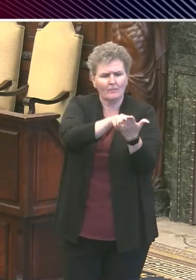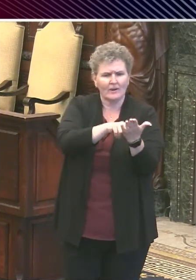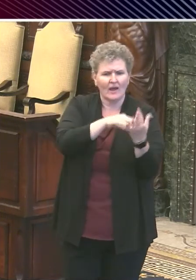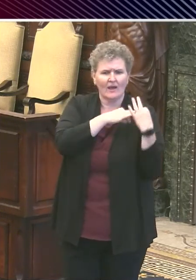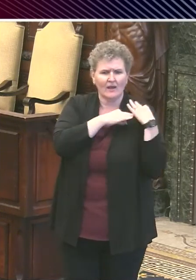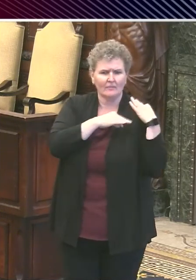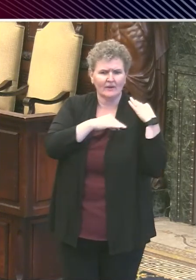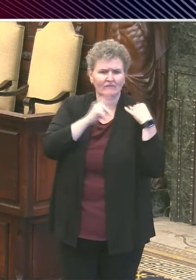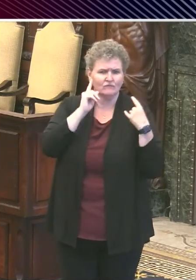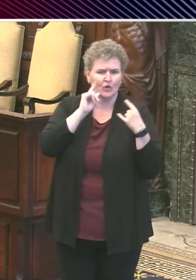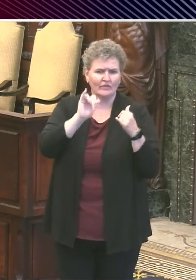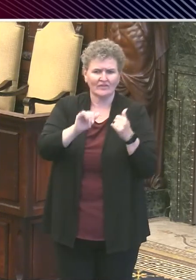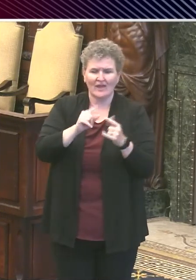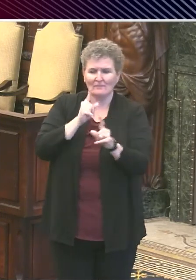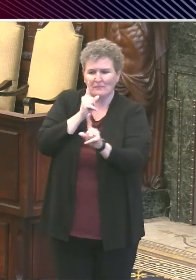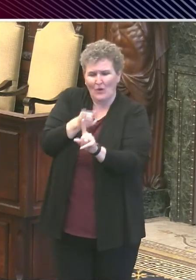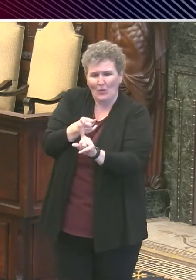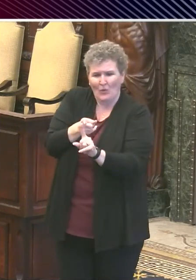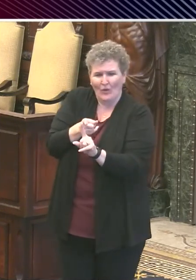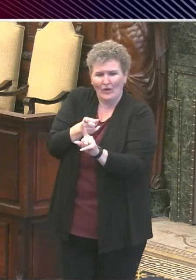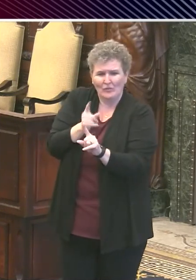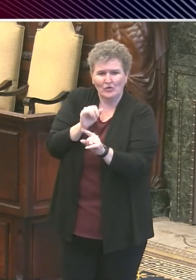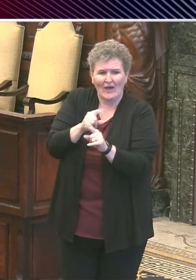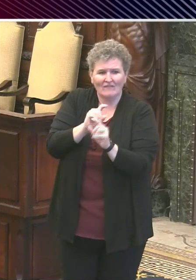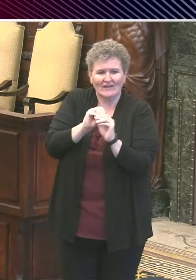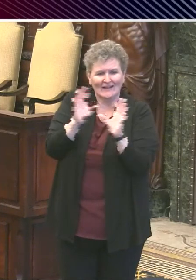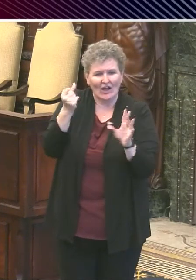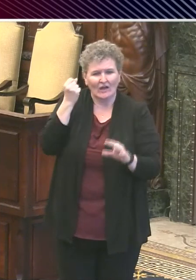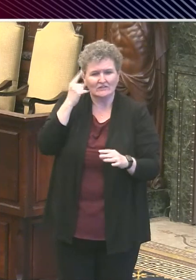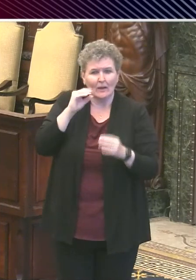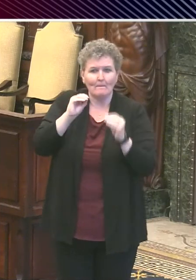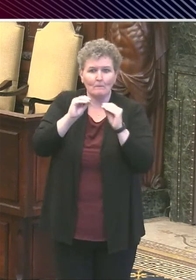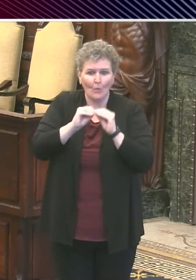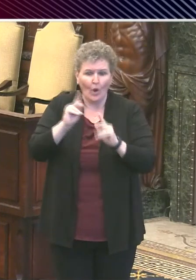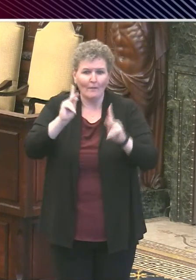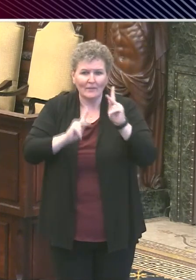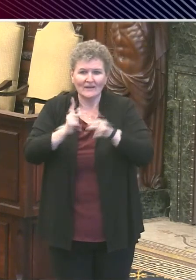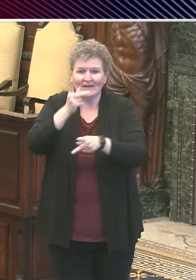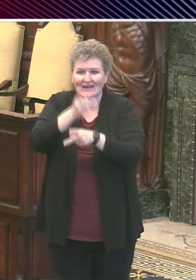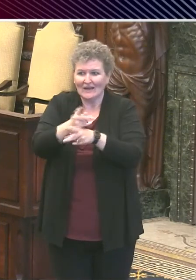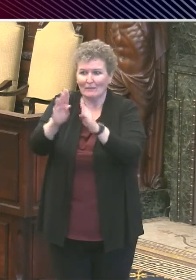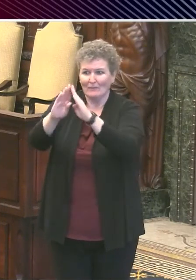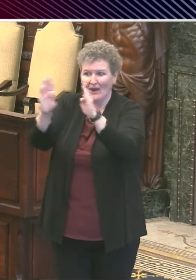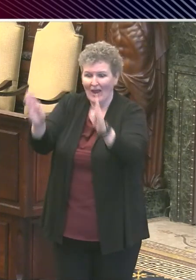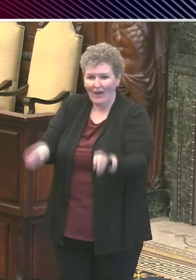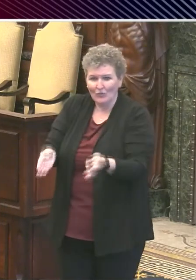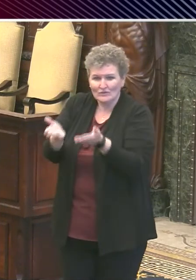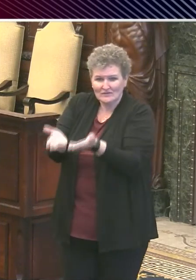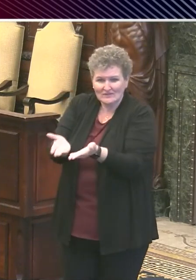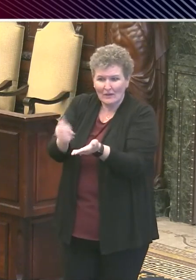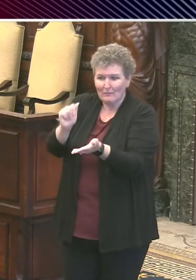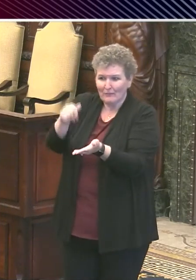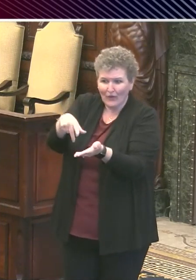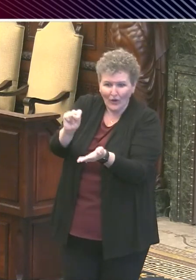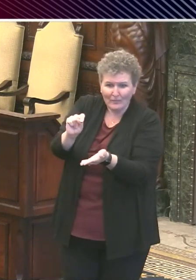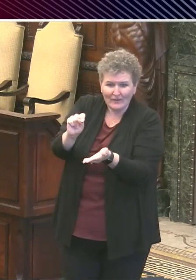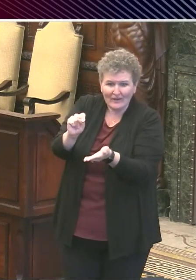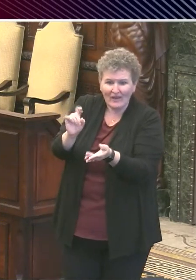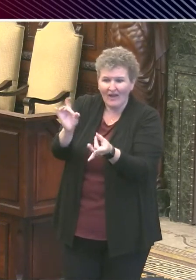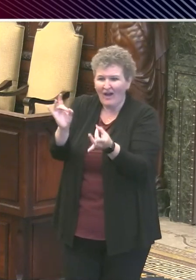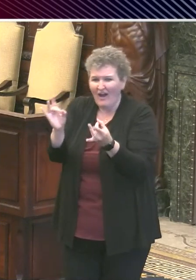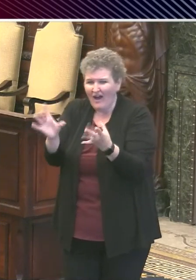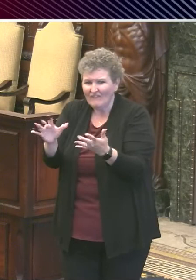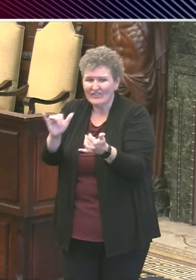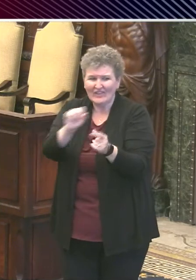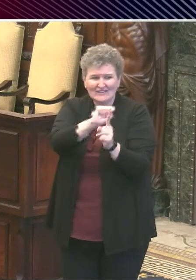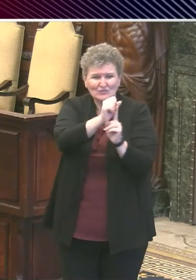the main key takeaway from this is the more people we can keep sheltered during the course of this financial situation and medical situation,